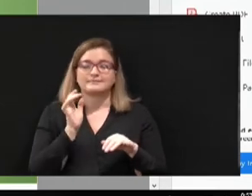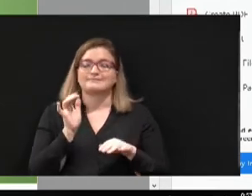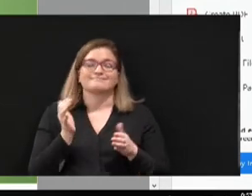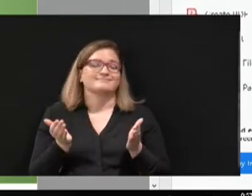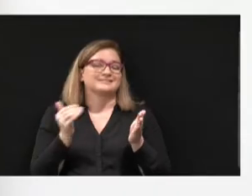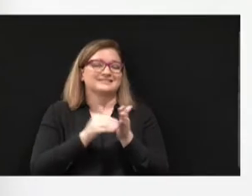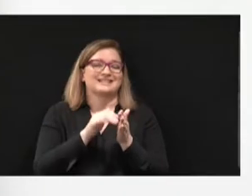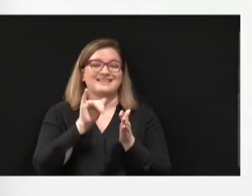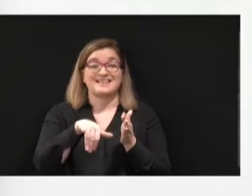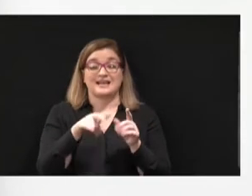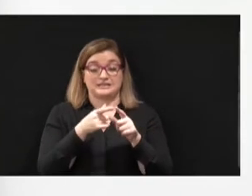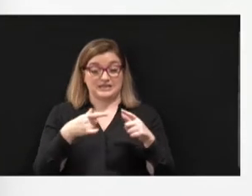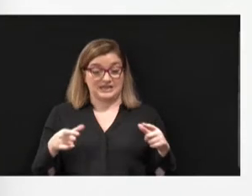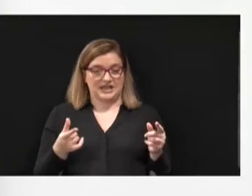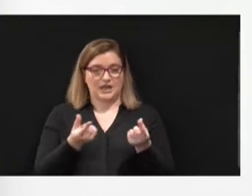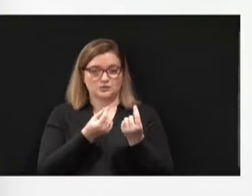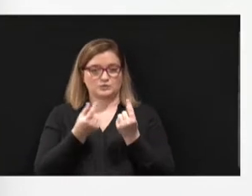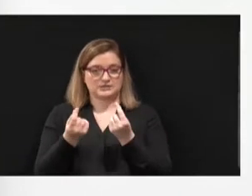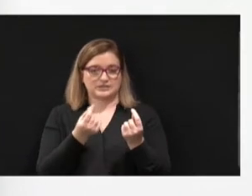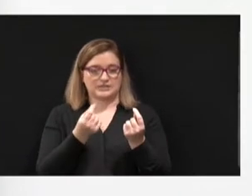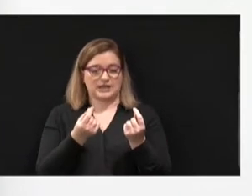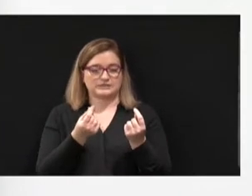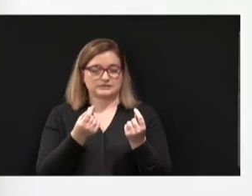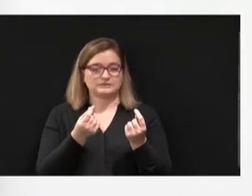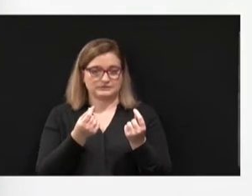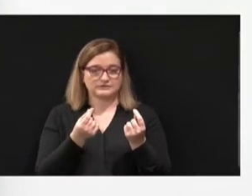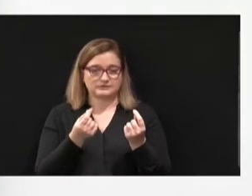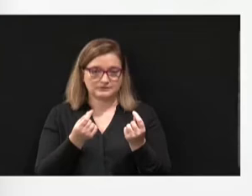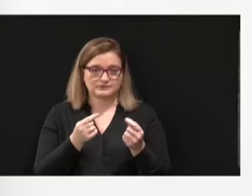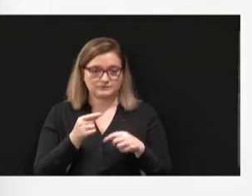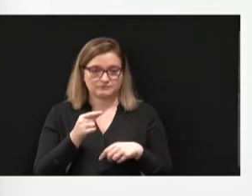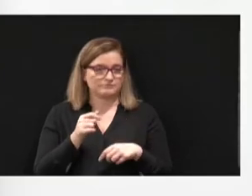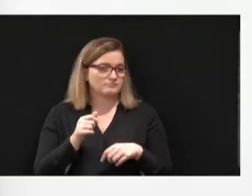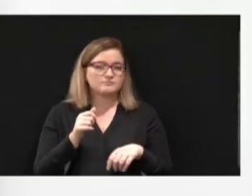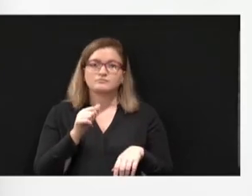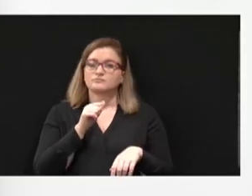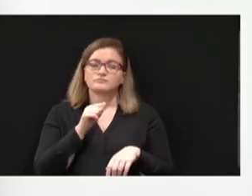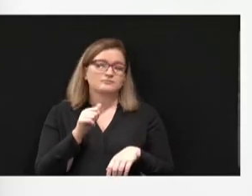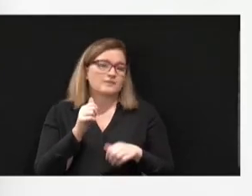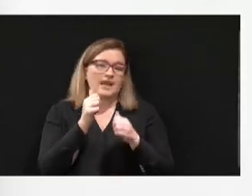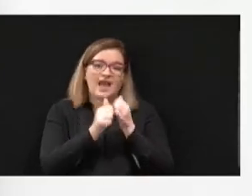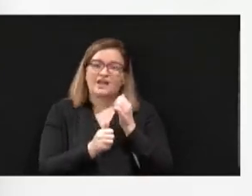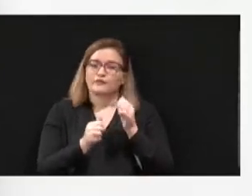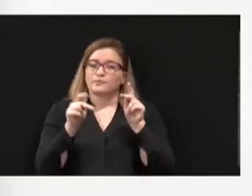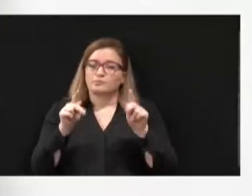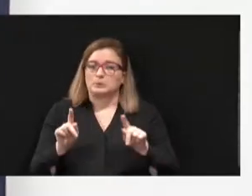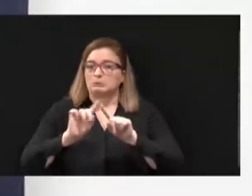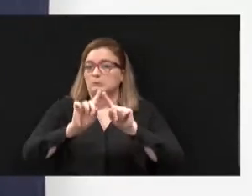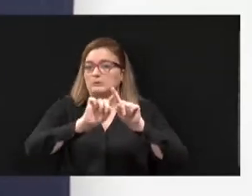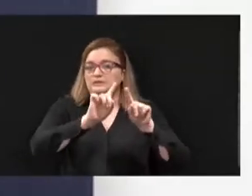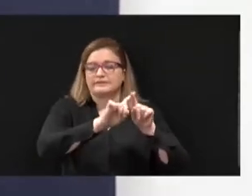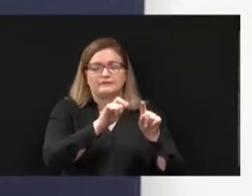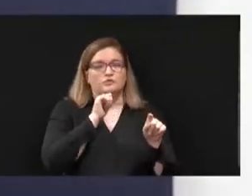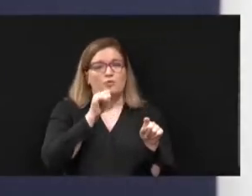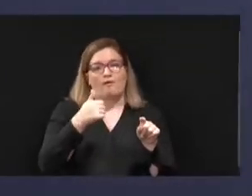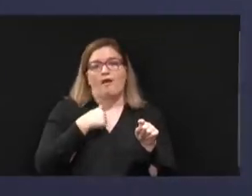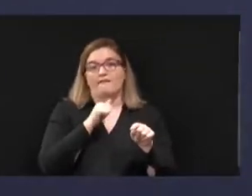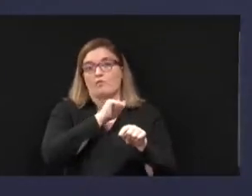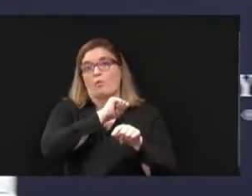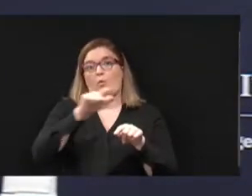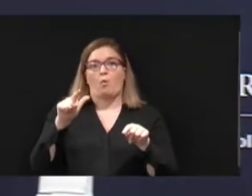tasks. Every person with dyslexia doesn't have them all. They have different bits and pieces of them.